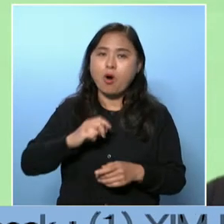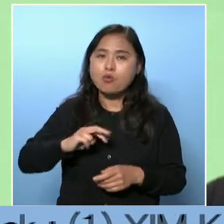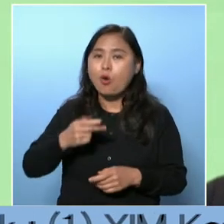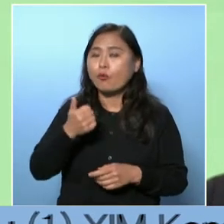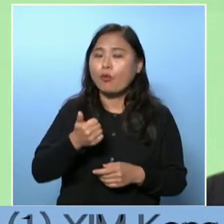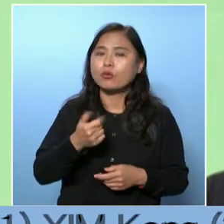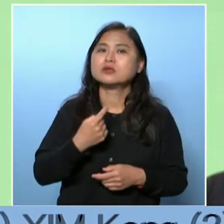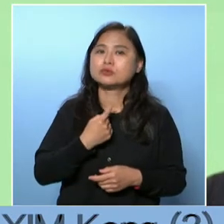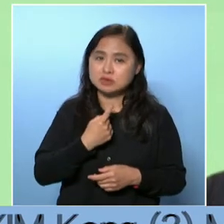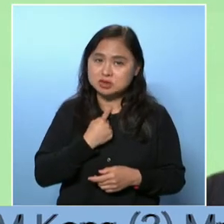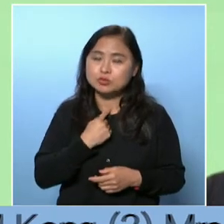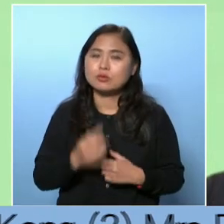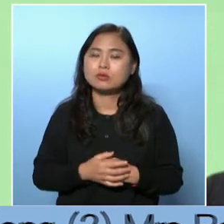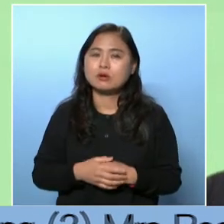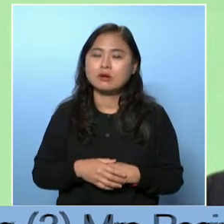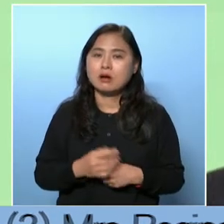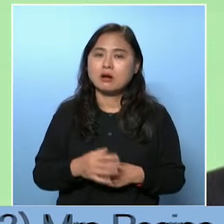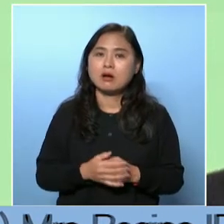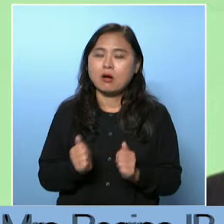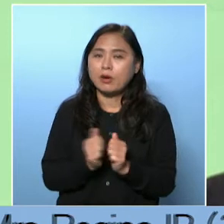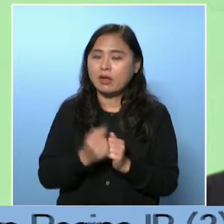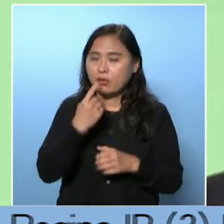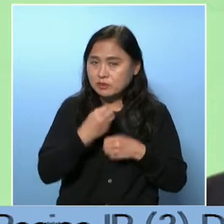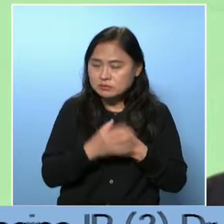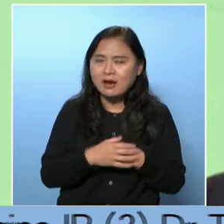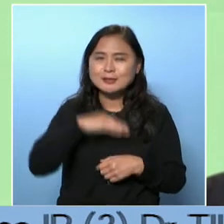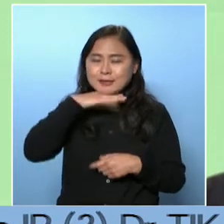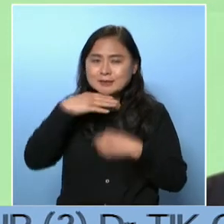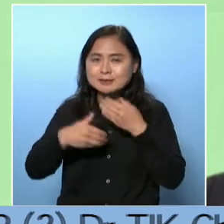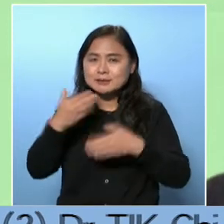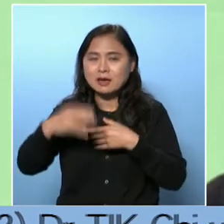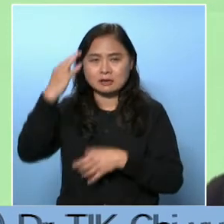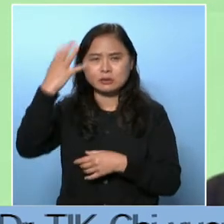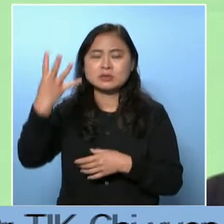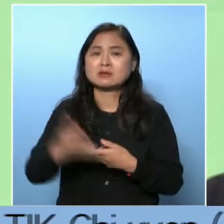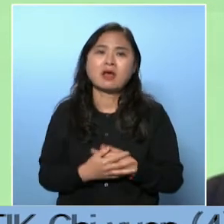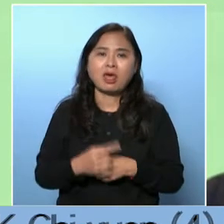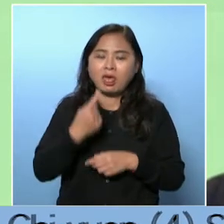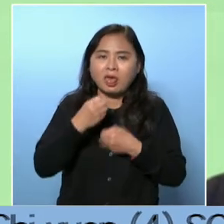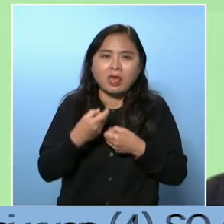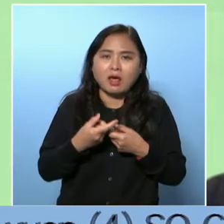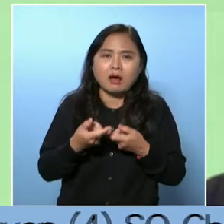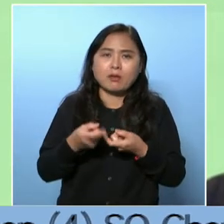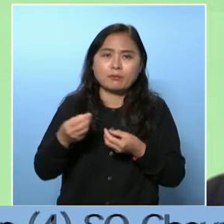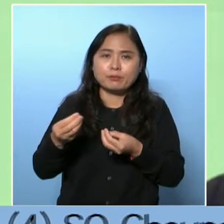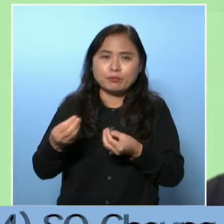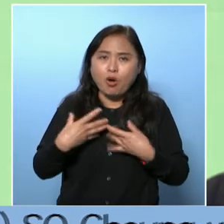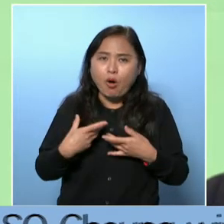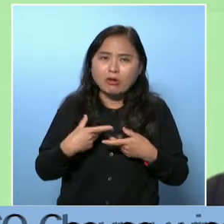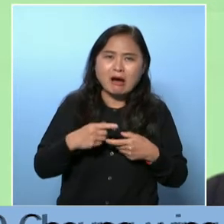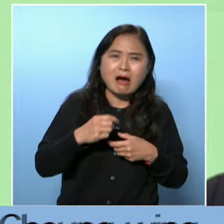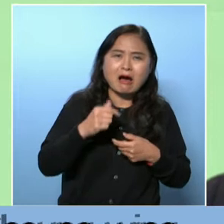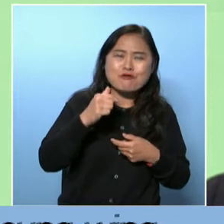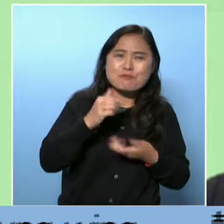improvement in our work. My friend went to get a test, and he has waited for